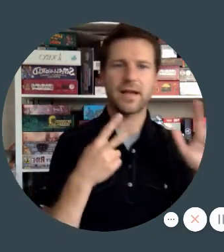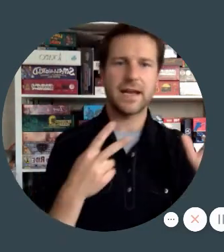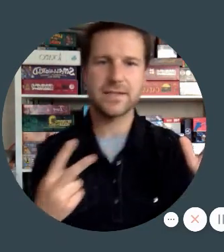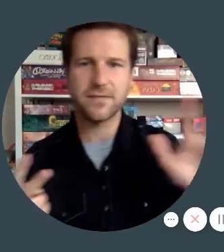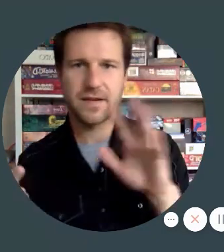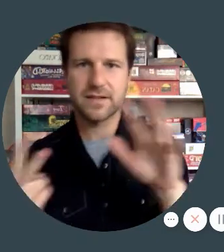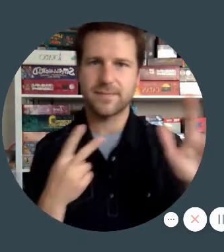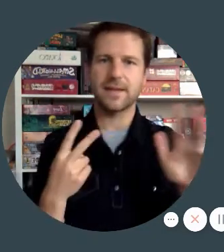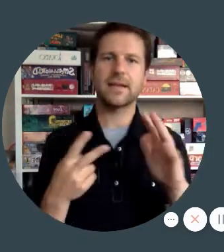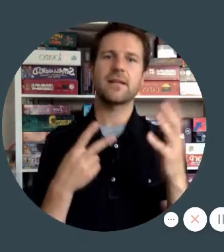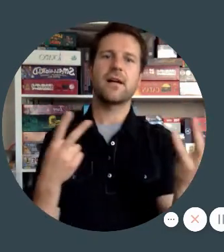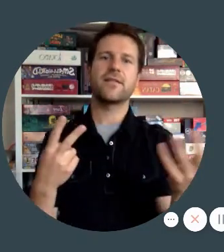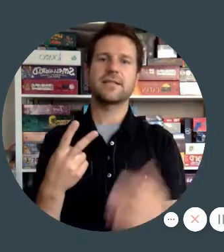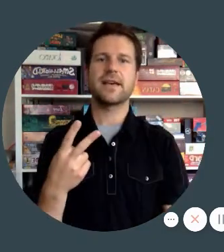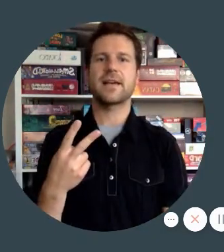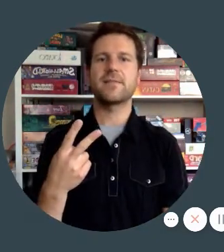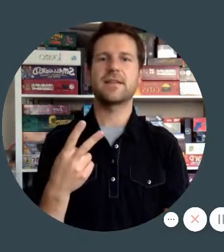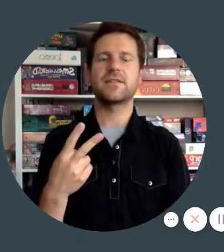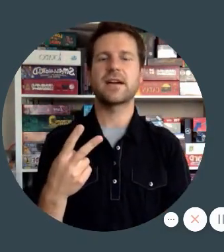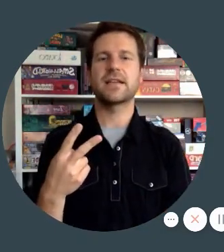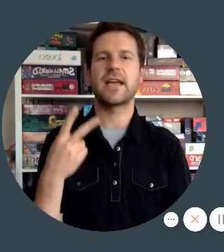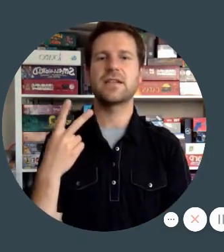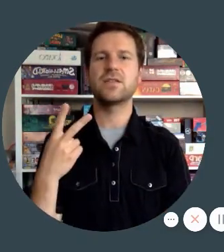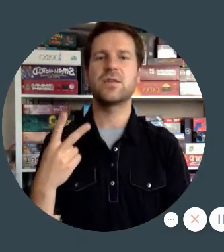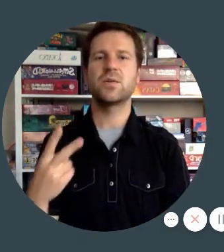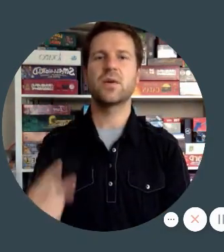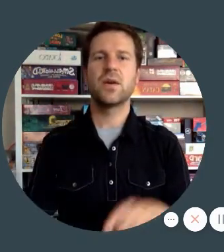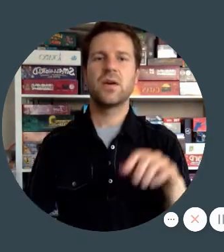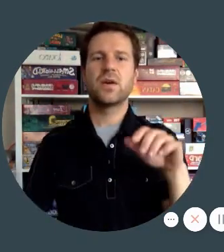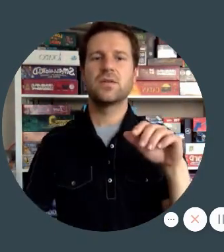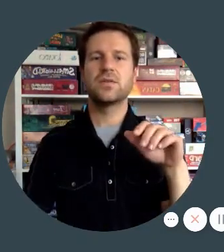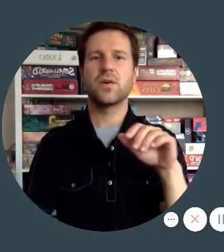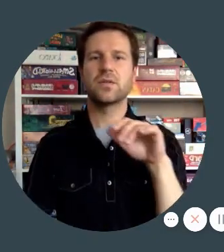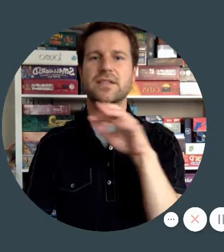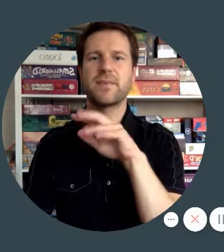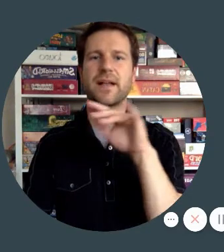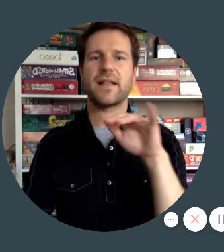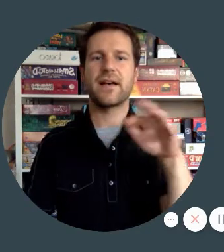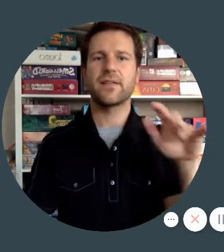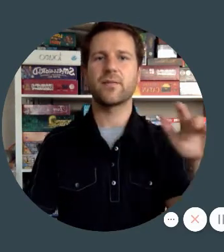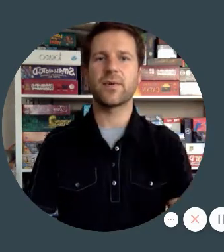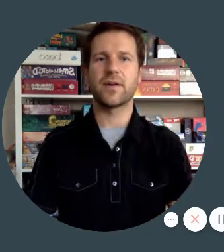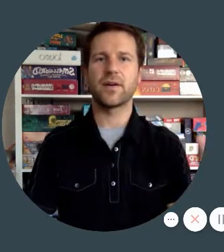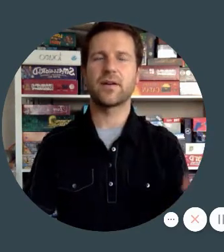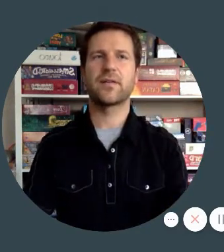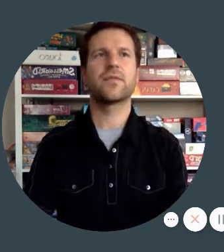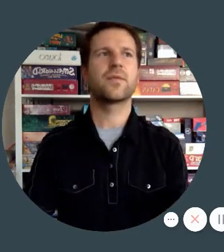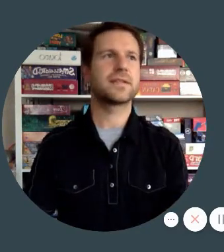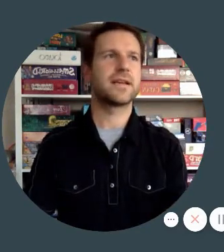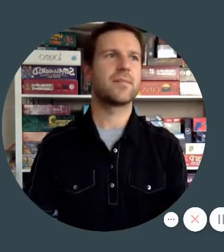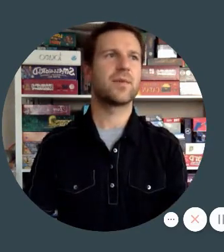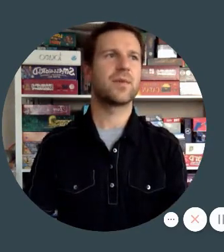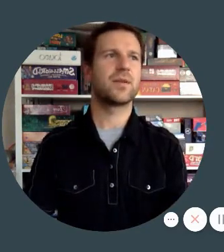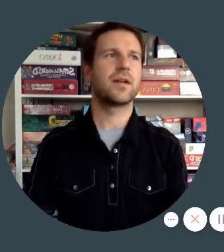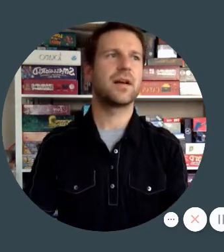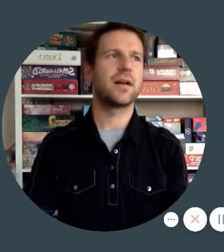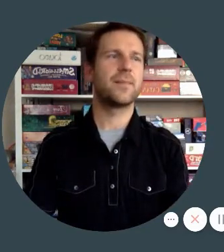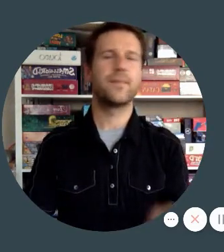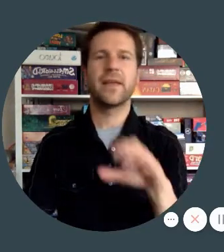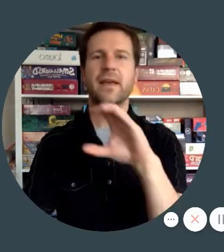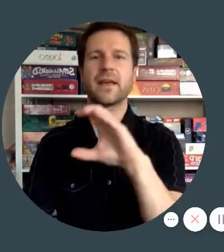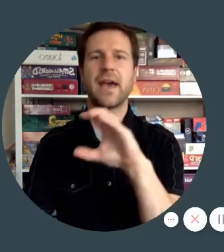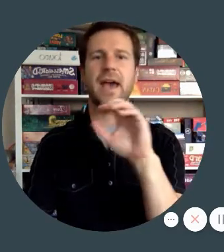around a lot as you're fingerspelling. Obviously, that can be distracting. And two, don't spell out the word. For example,